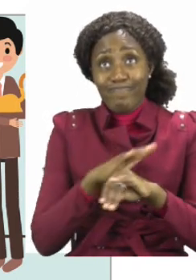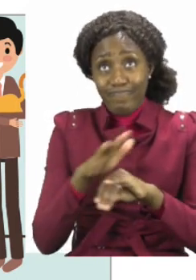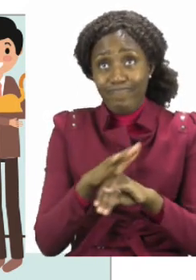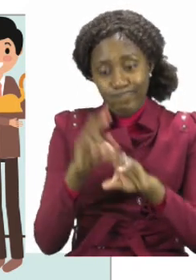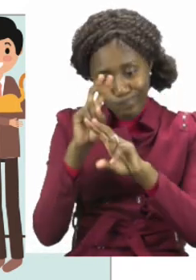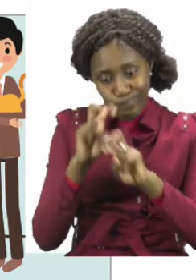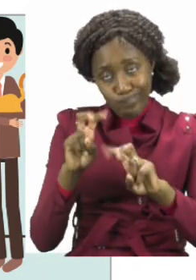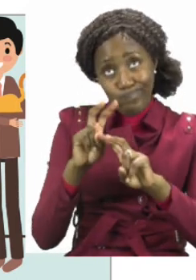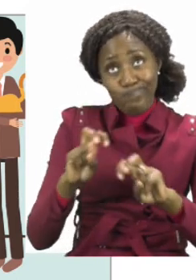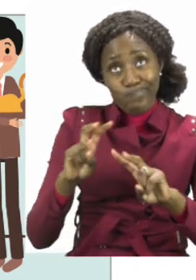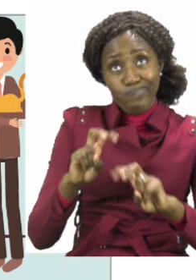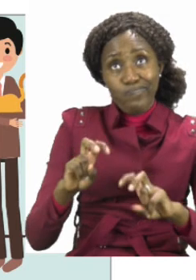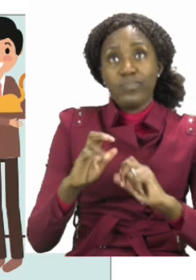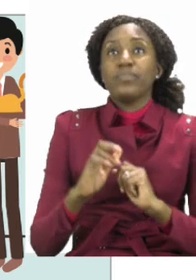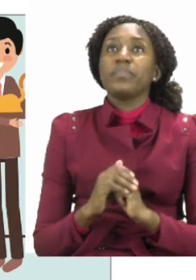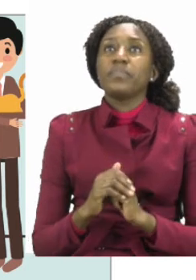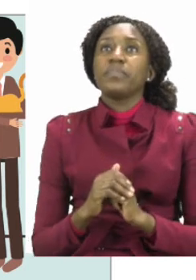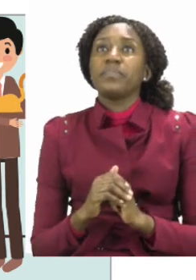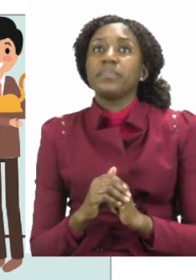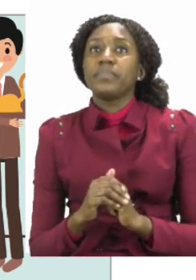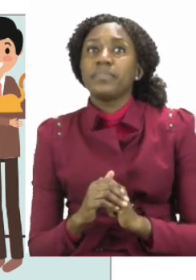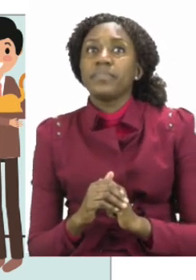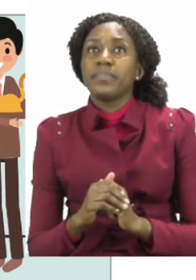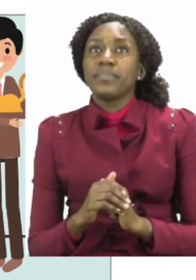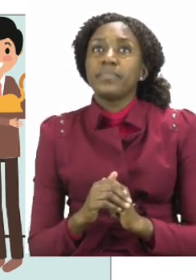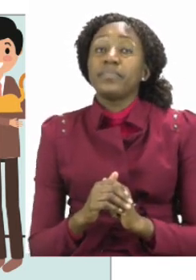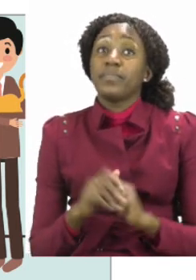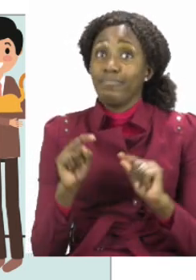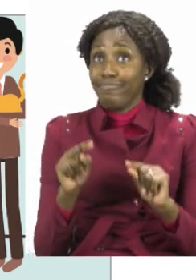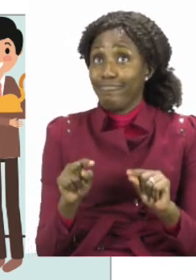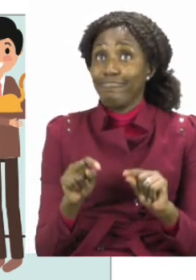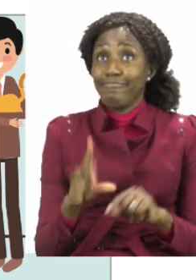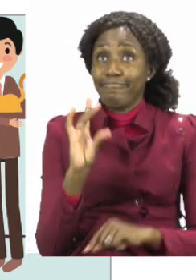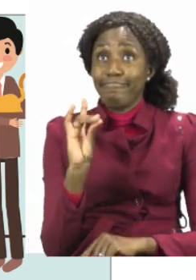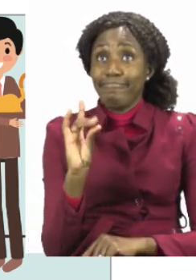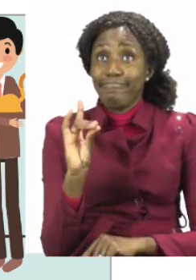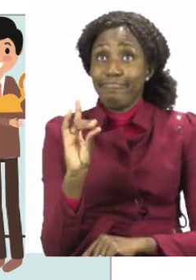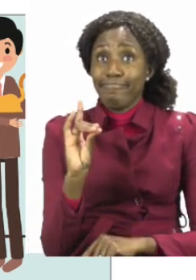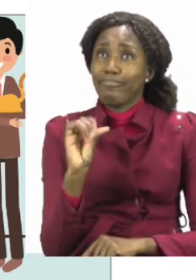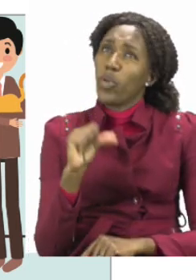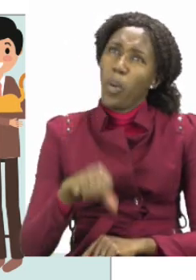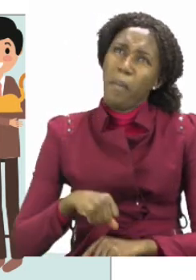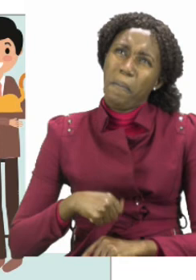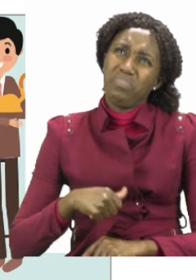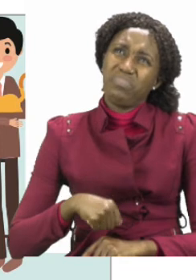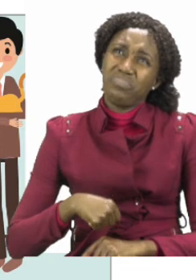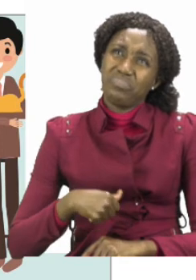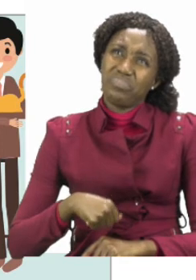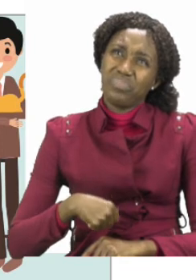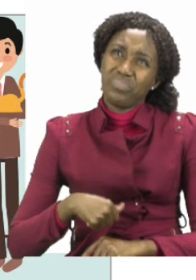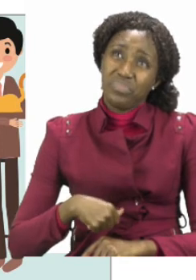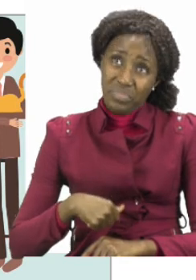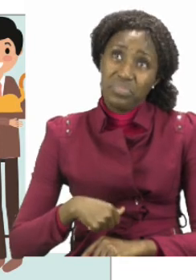right, this animal, or in this case the dog, is sick and